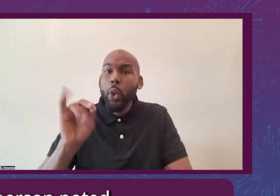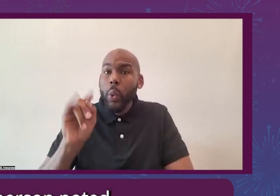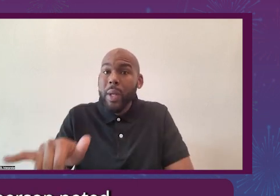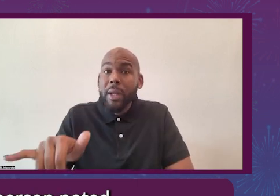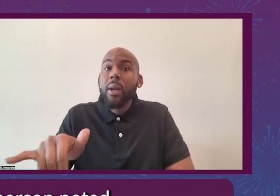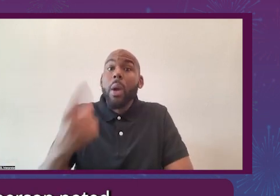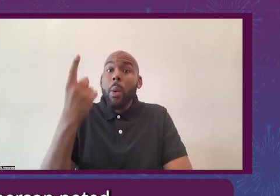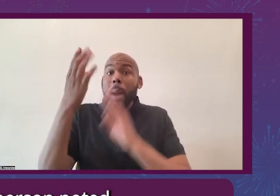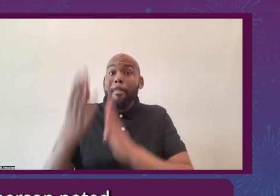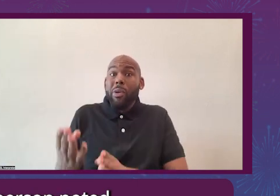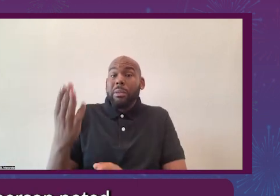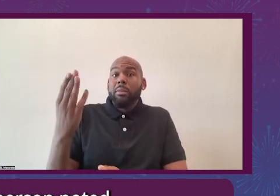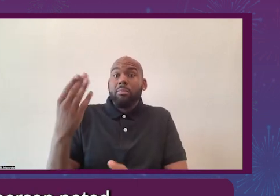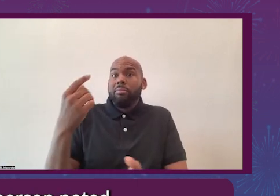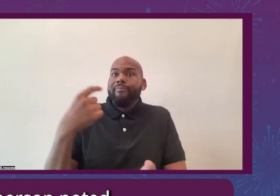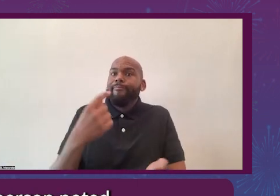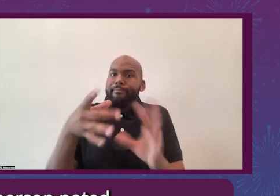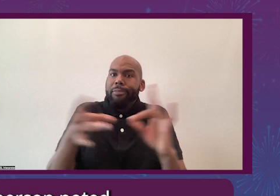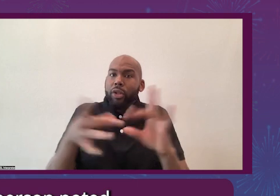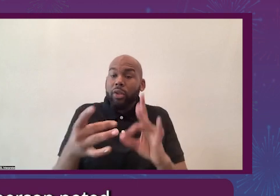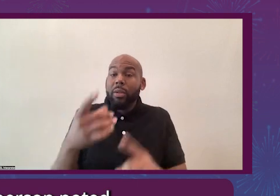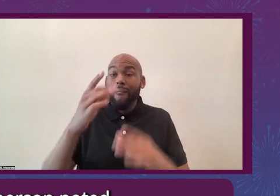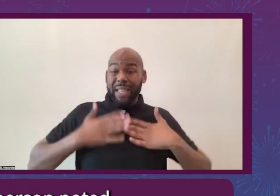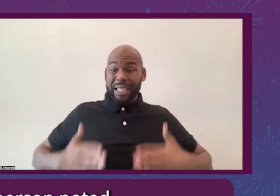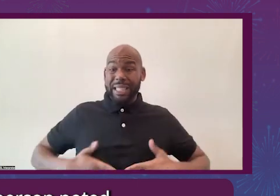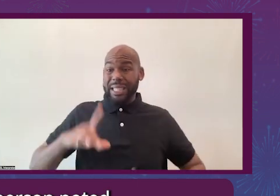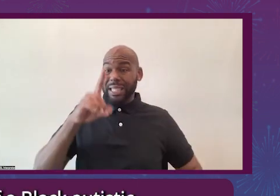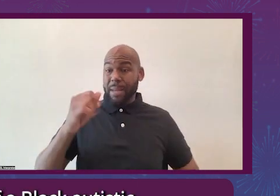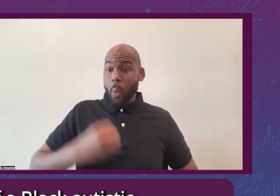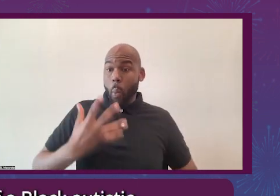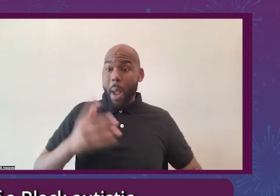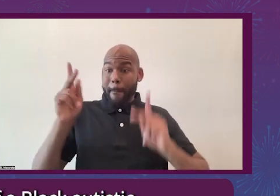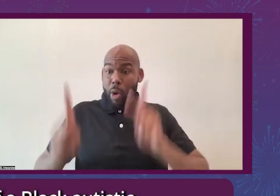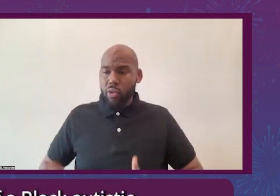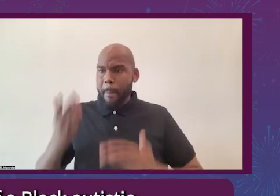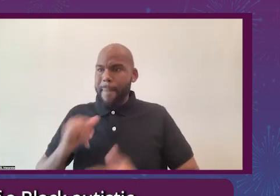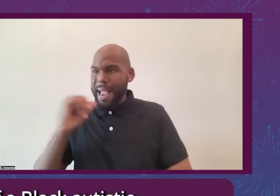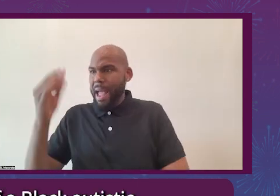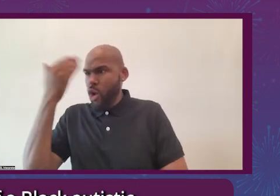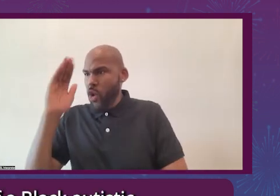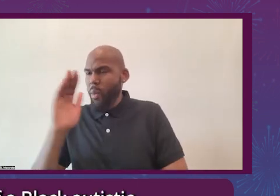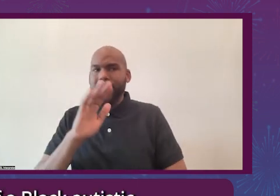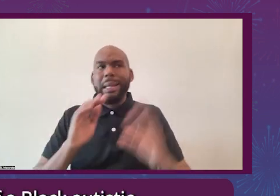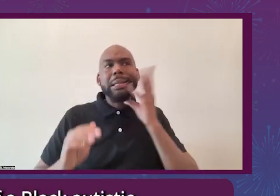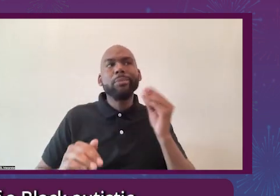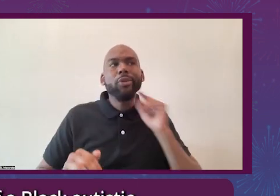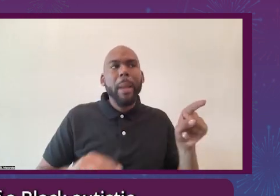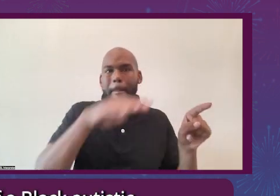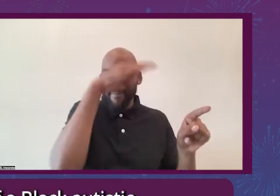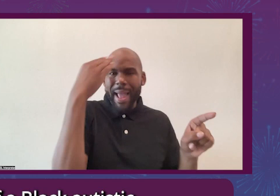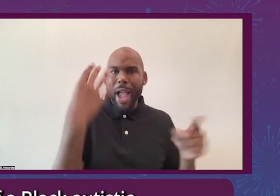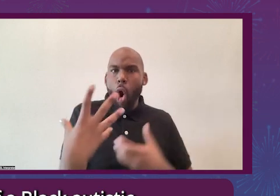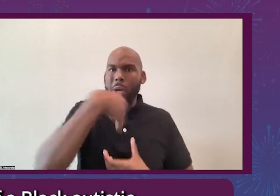unity. As one person noted, as a physically disabled white person, they may not know the experiences of a Black